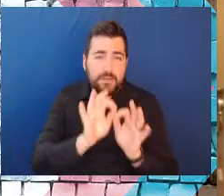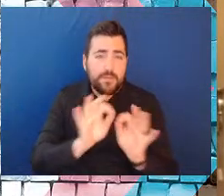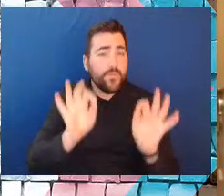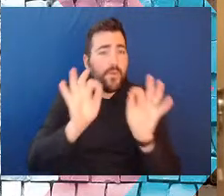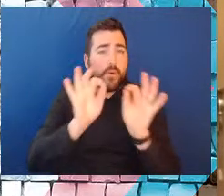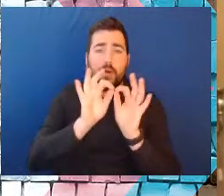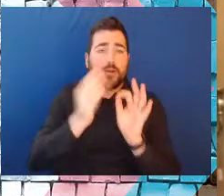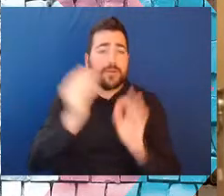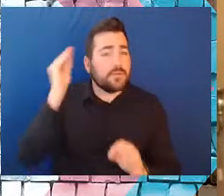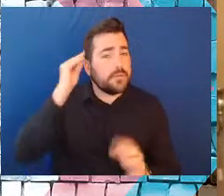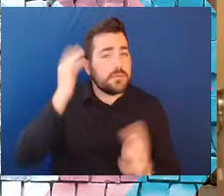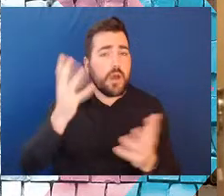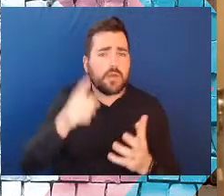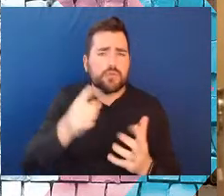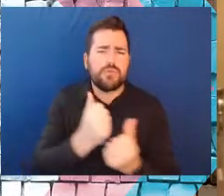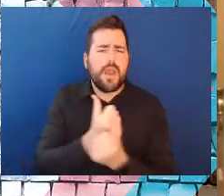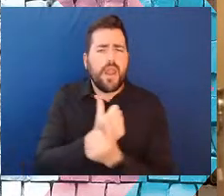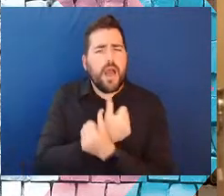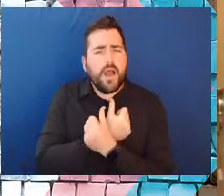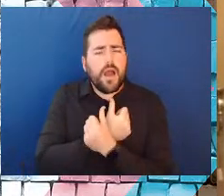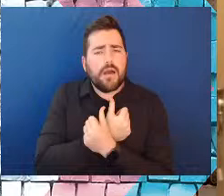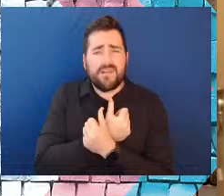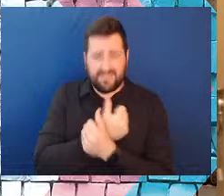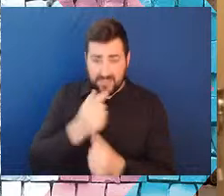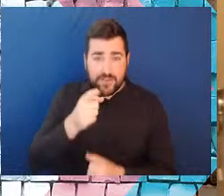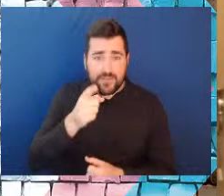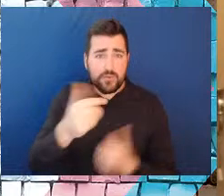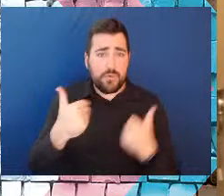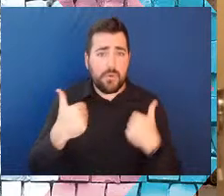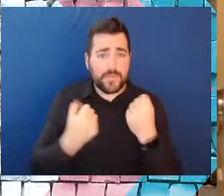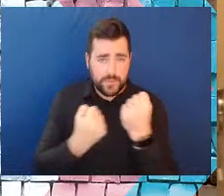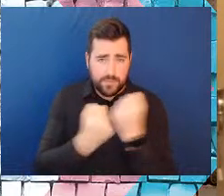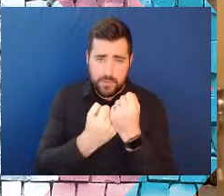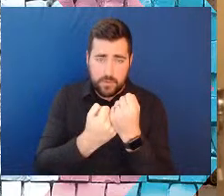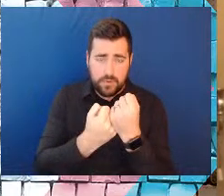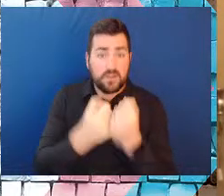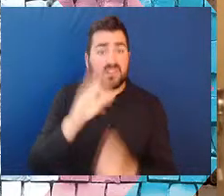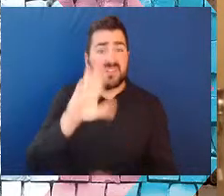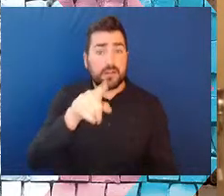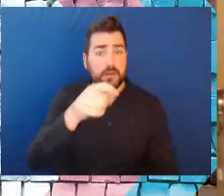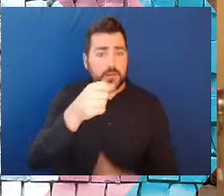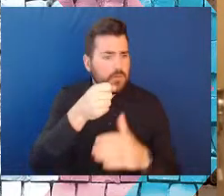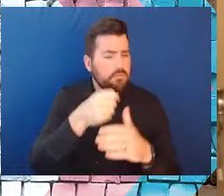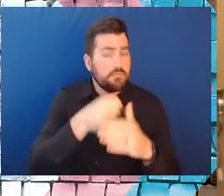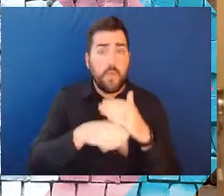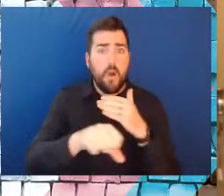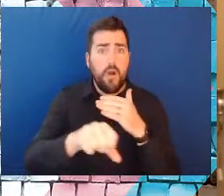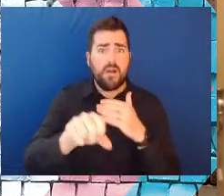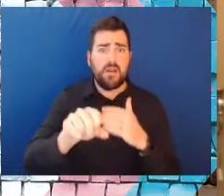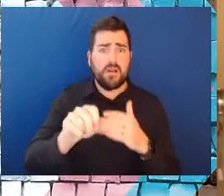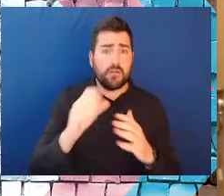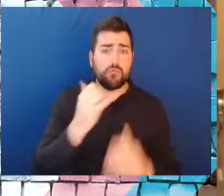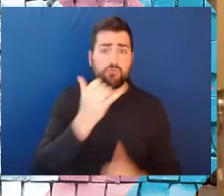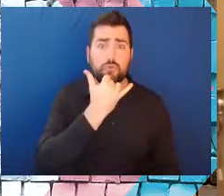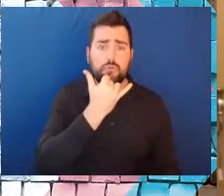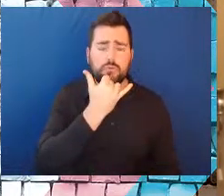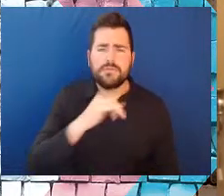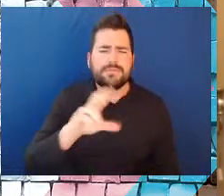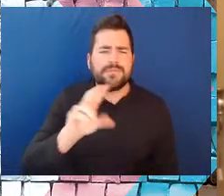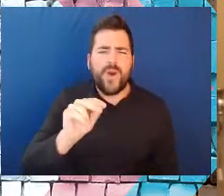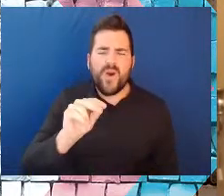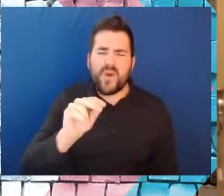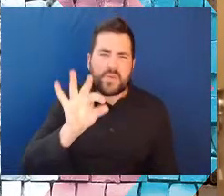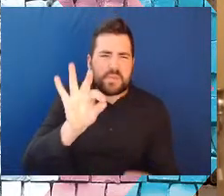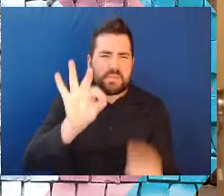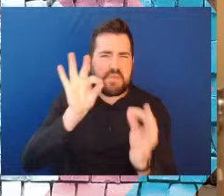supported. That you know that you were born exactly the way you were supposed to be born. And you